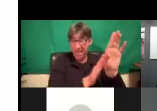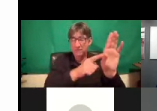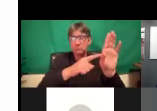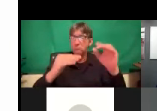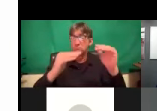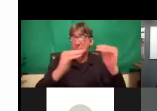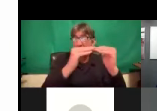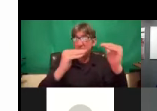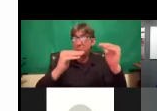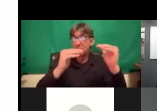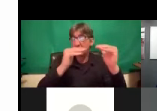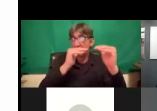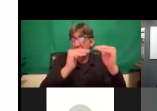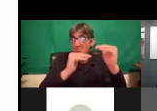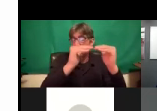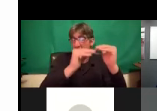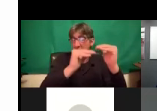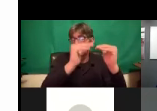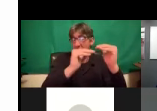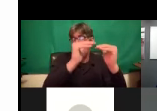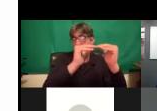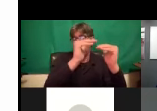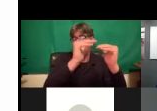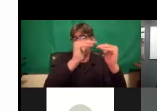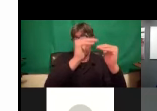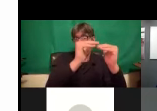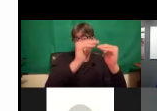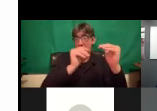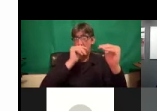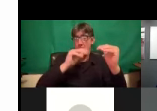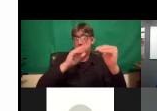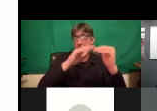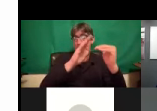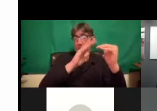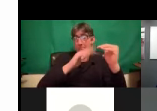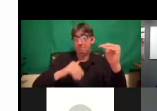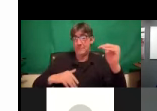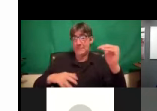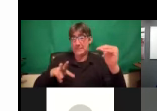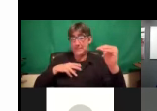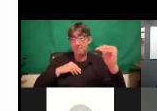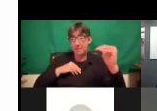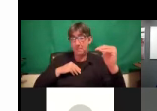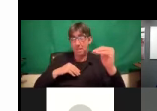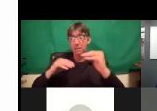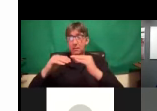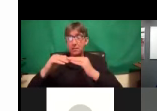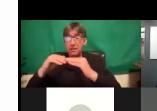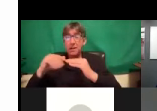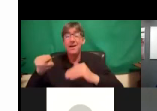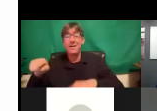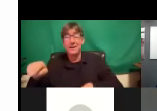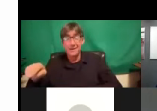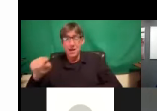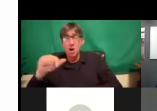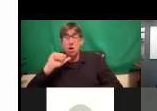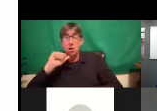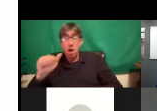delivery policy, which again is our minimum acceptable standards. And then we're going to be providing a reduced level of